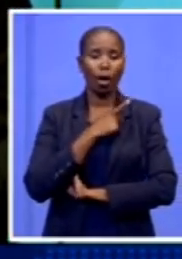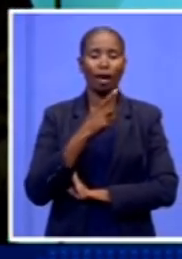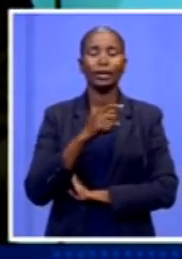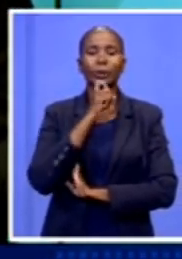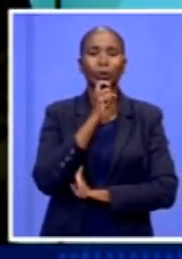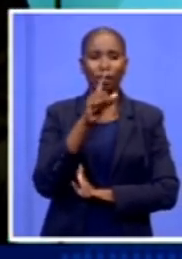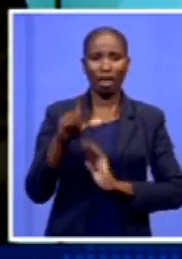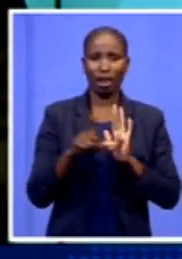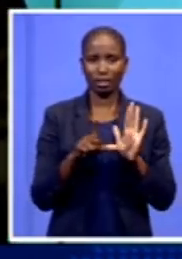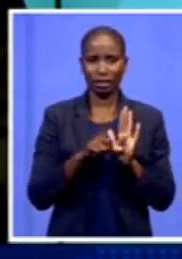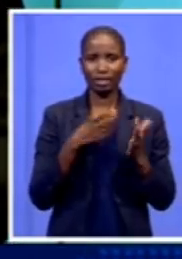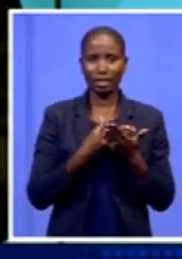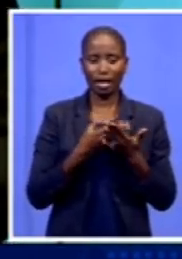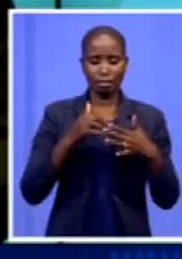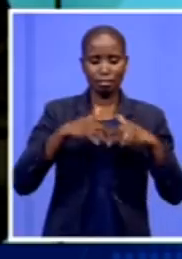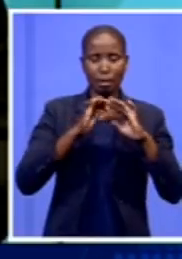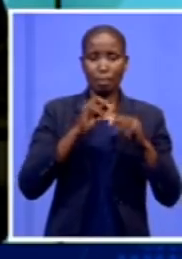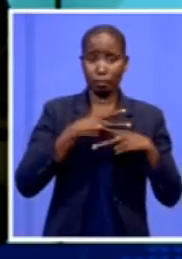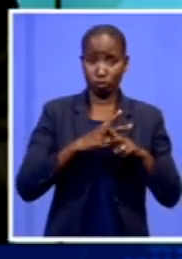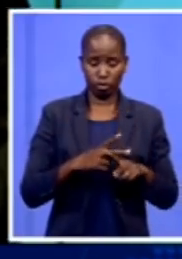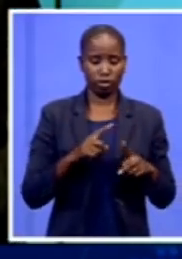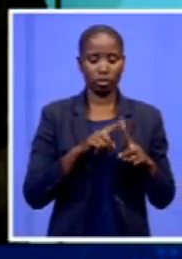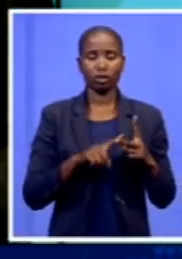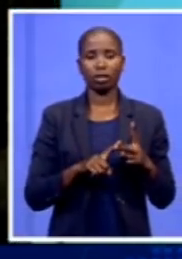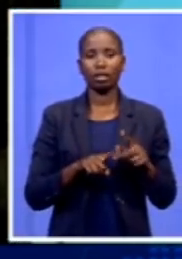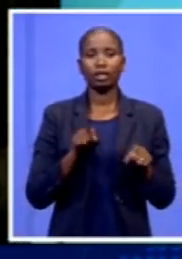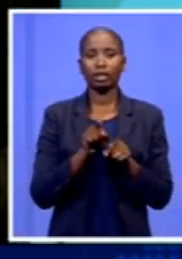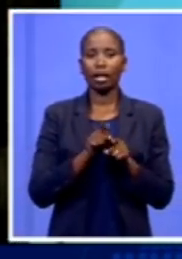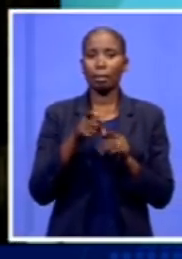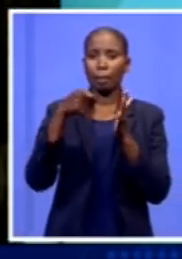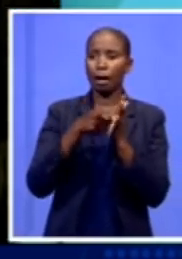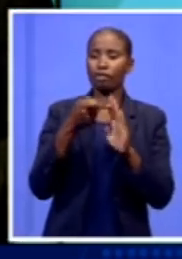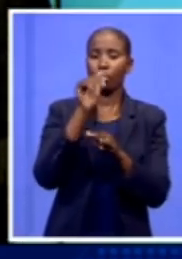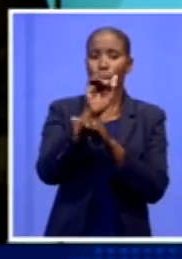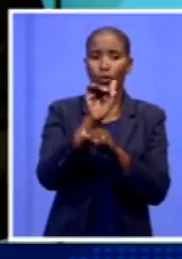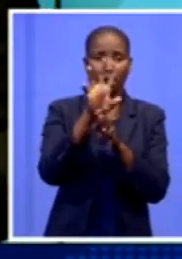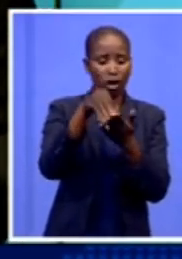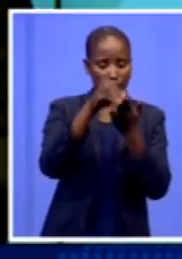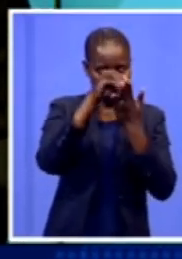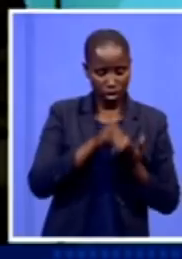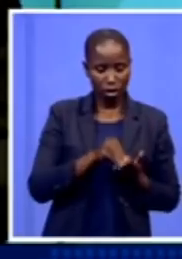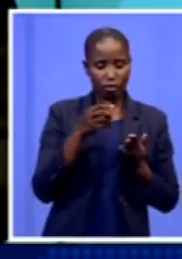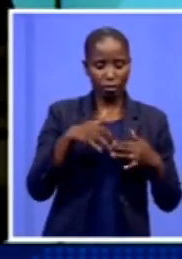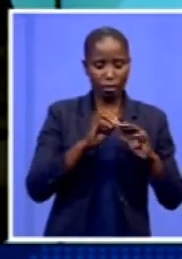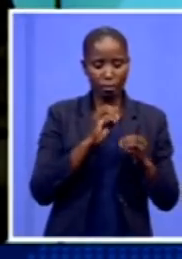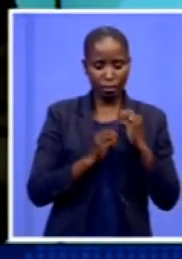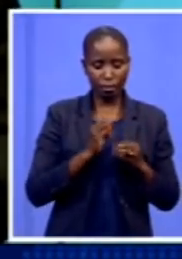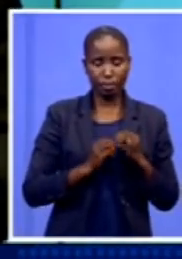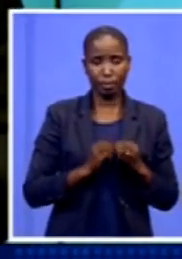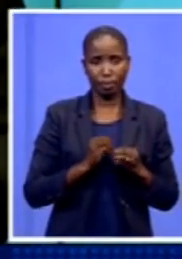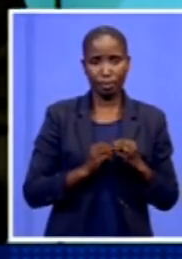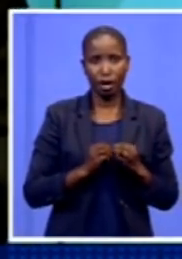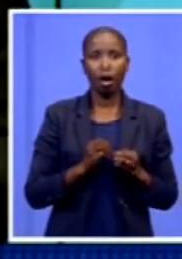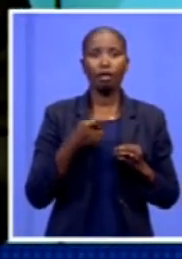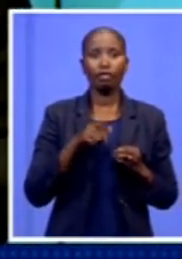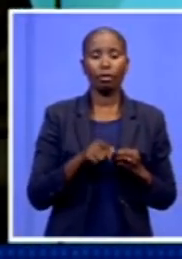as to export and distribute the COVID-19 vaccines in low and middle income countries, including